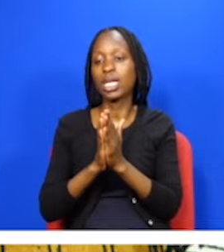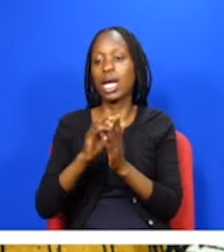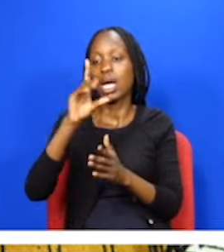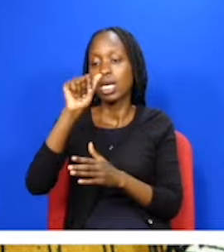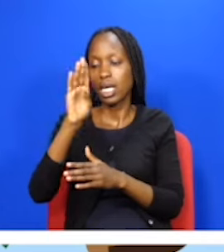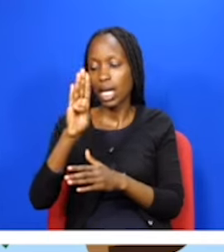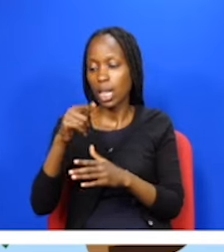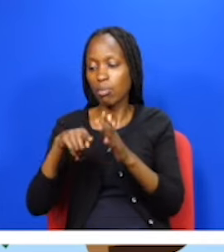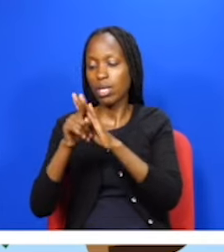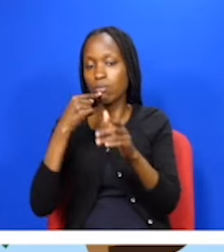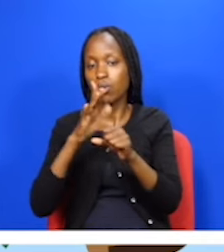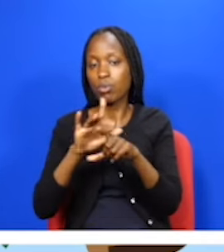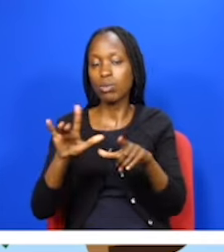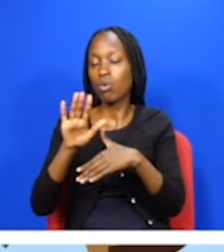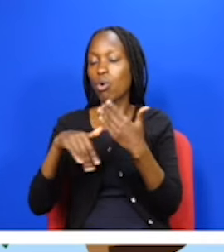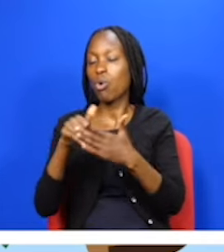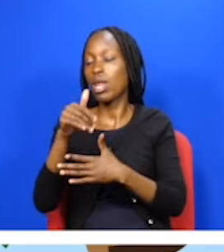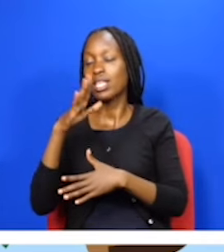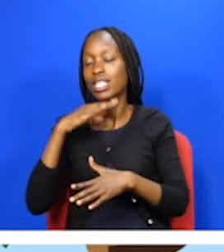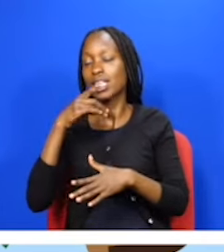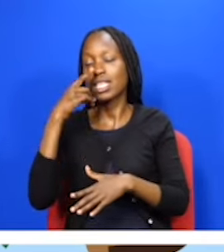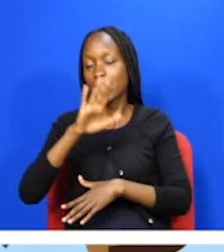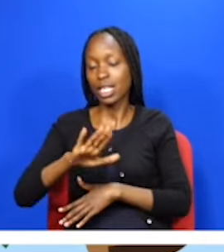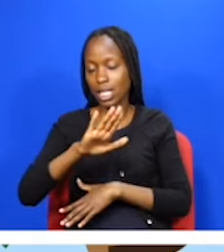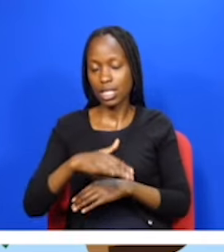in the desert. Boys and girls, what did you hear?